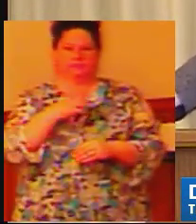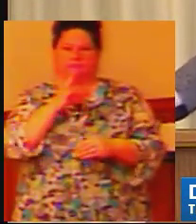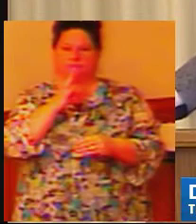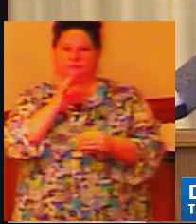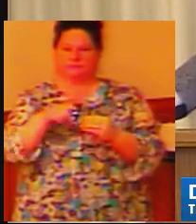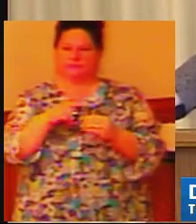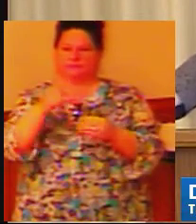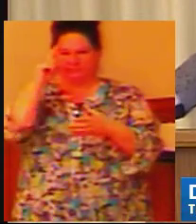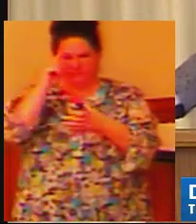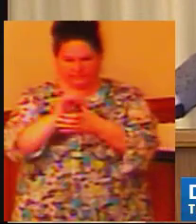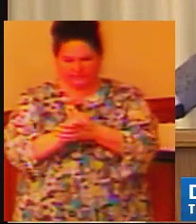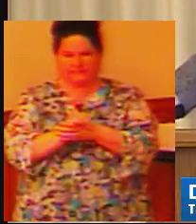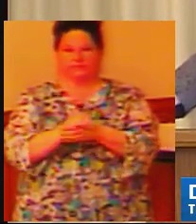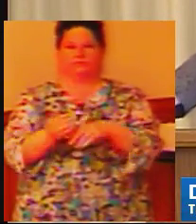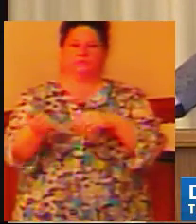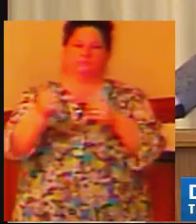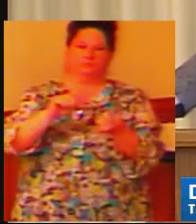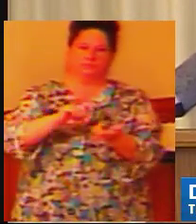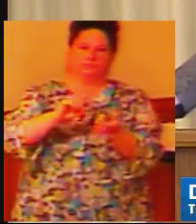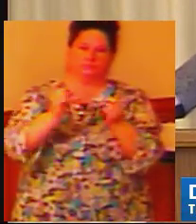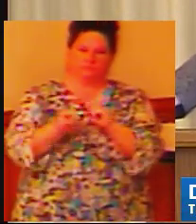and repenting and being baptized.